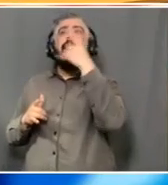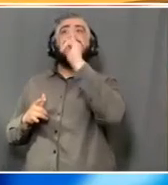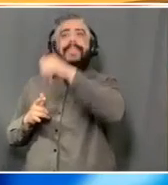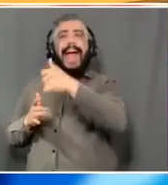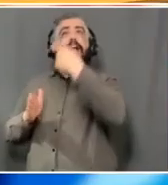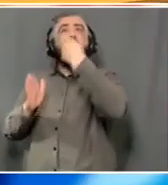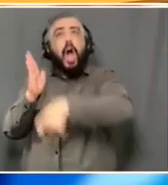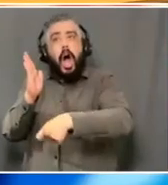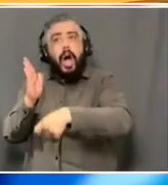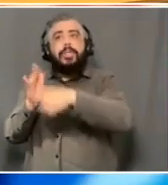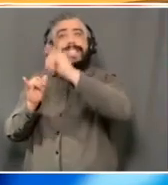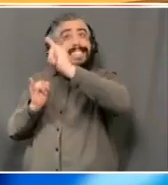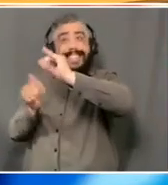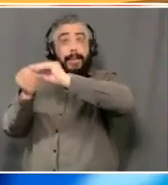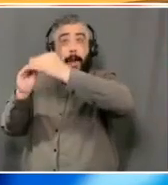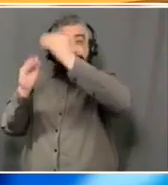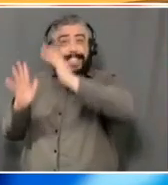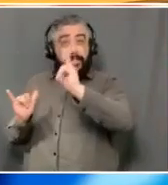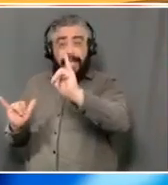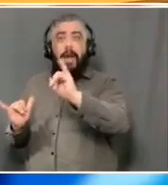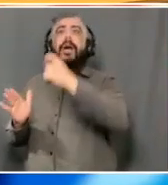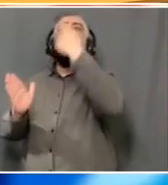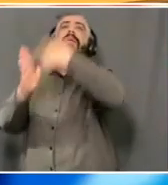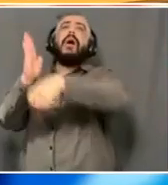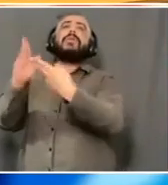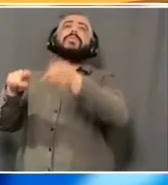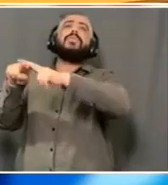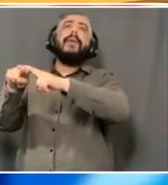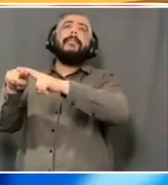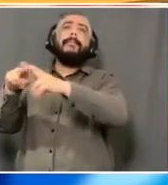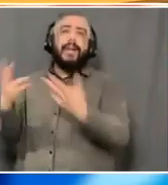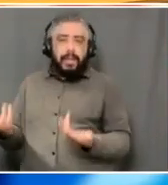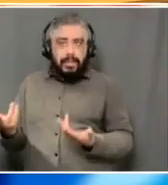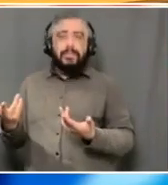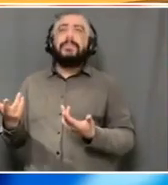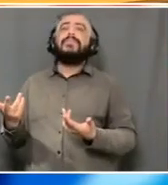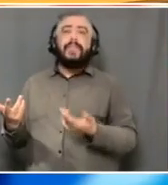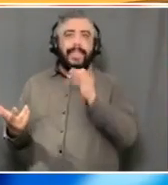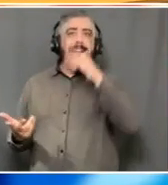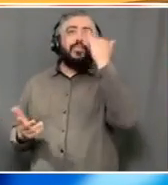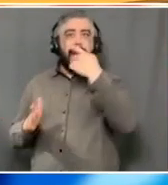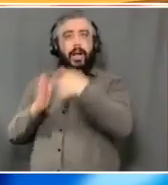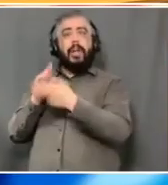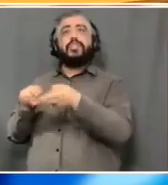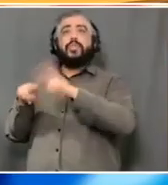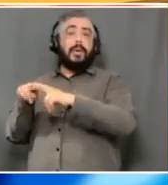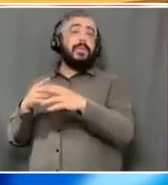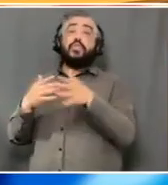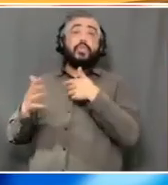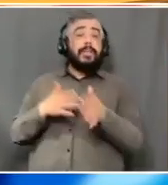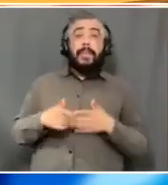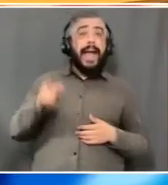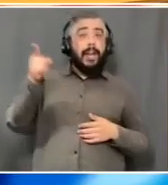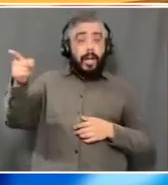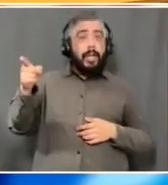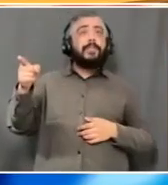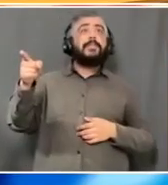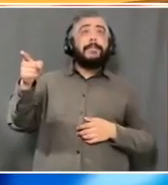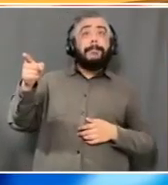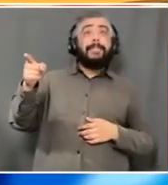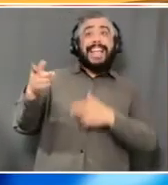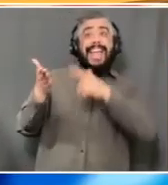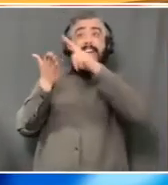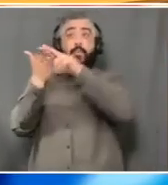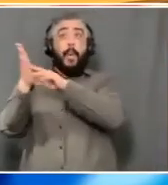up. Costs go up over time. And so that is why you might see, even in spite of enrollment